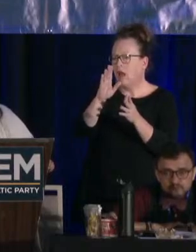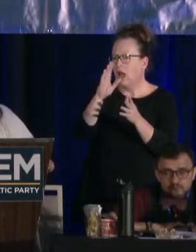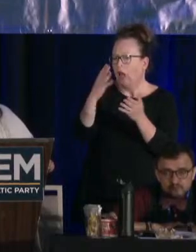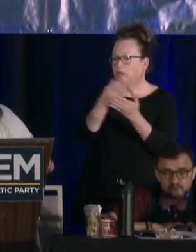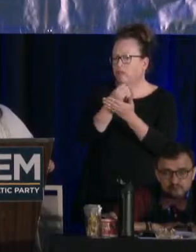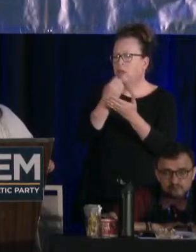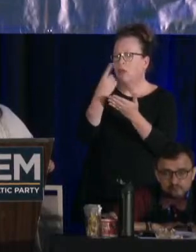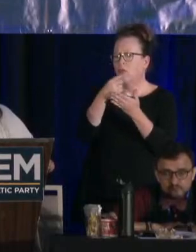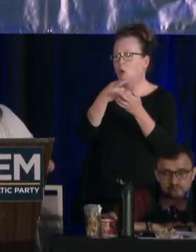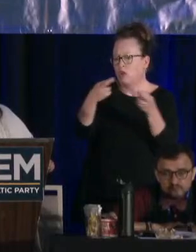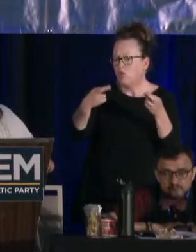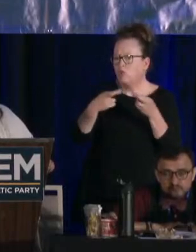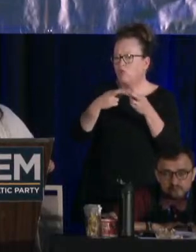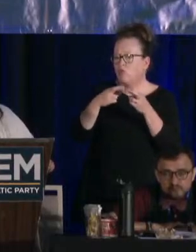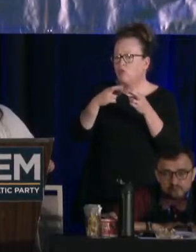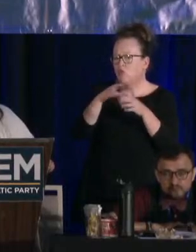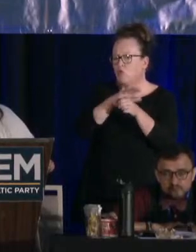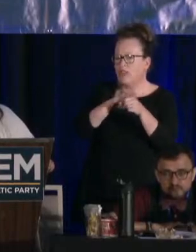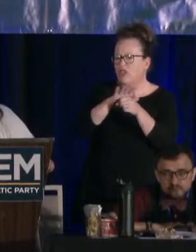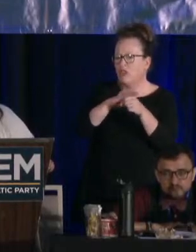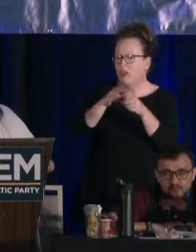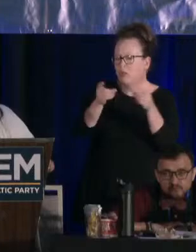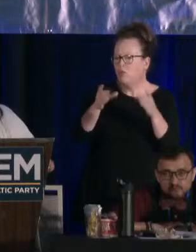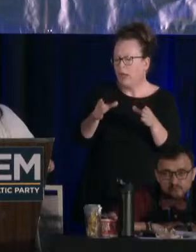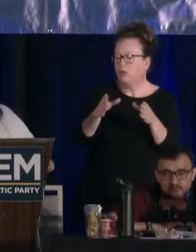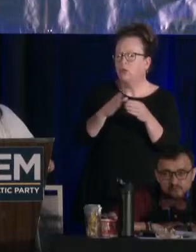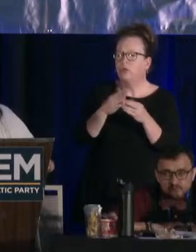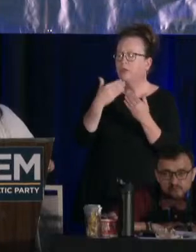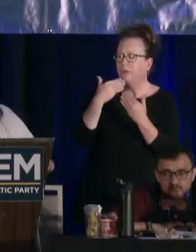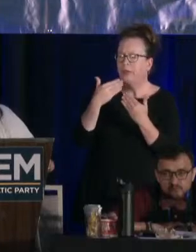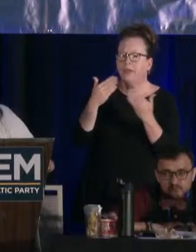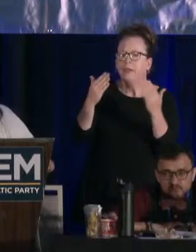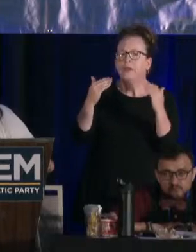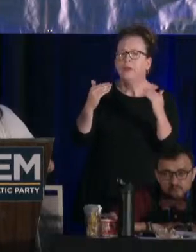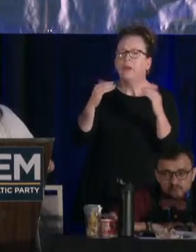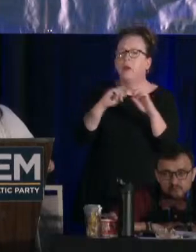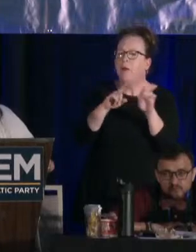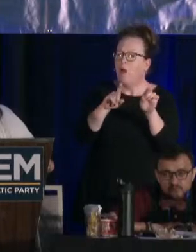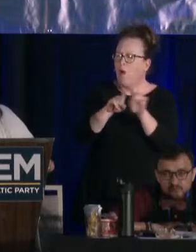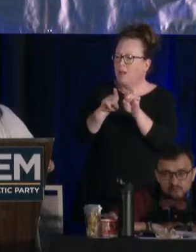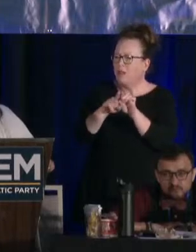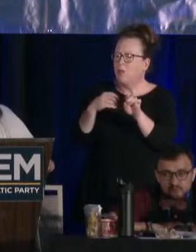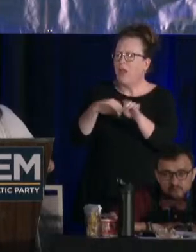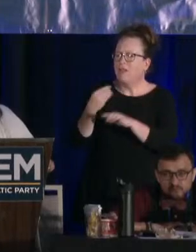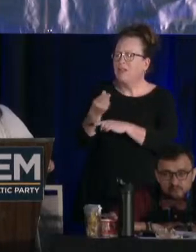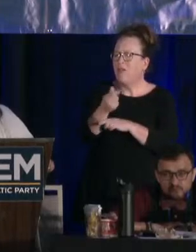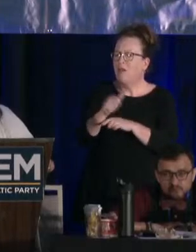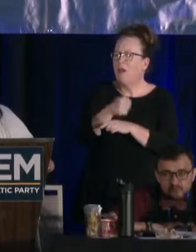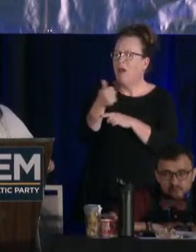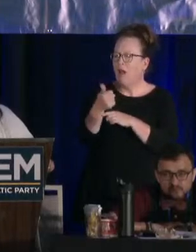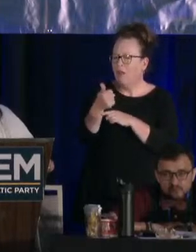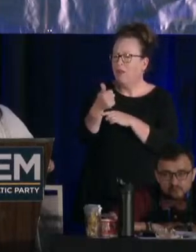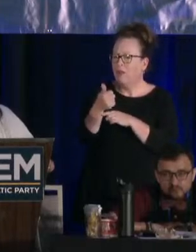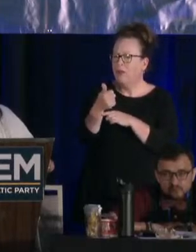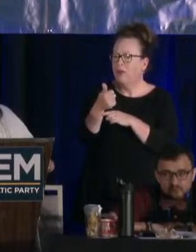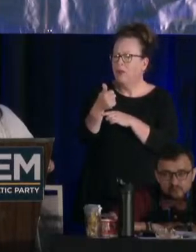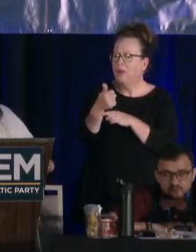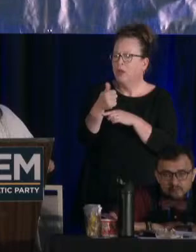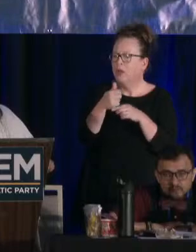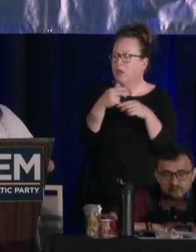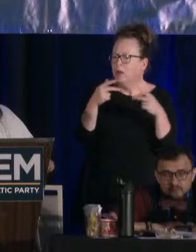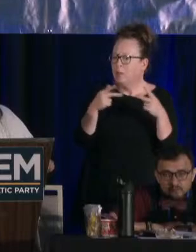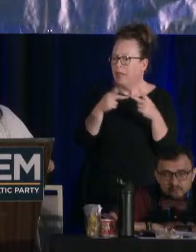regional director. They came up with Yes. my delegate. But there are several other places, and I'm glad for